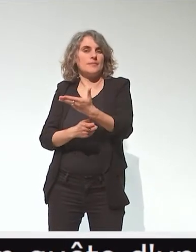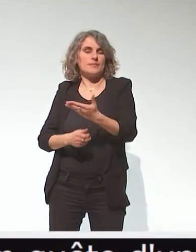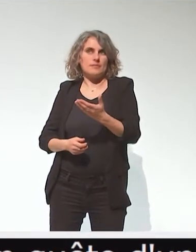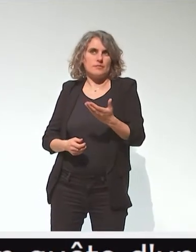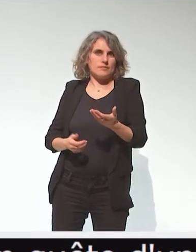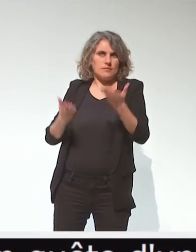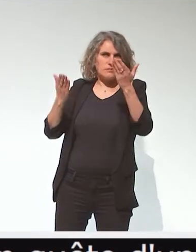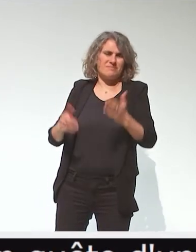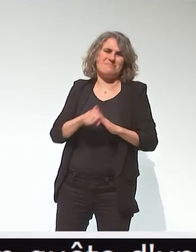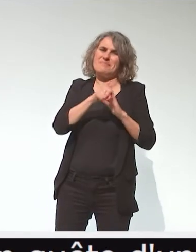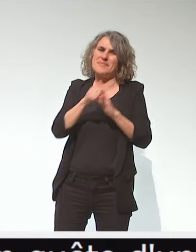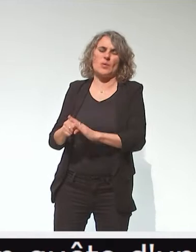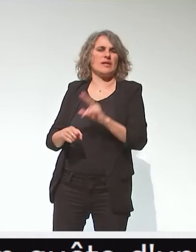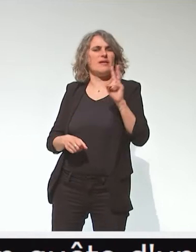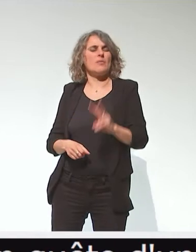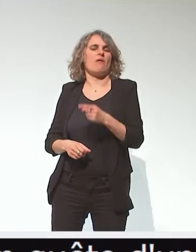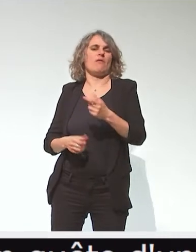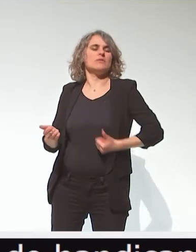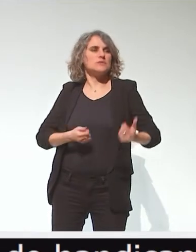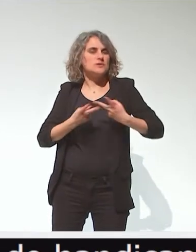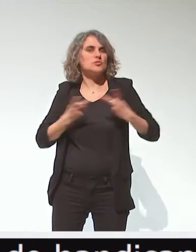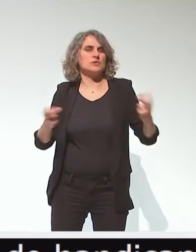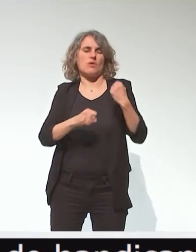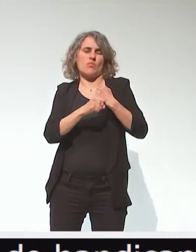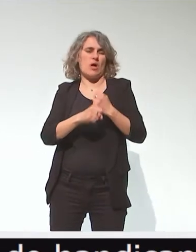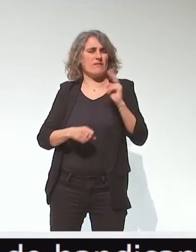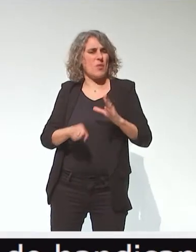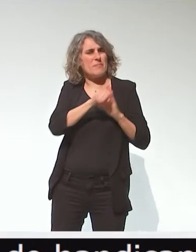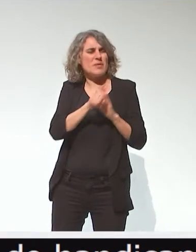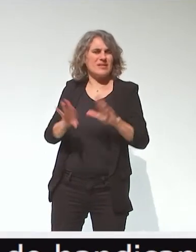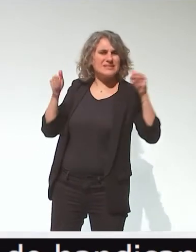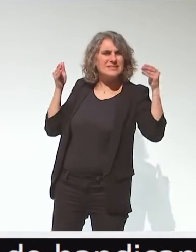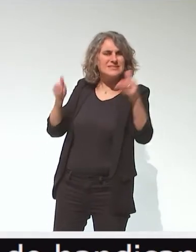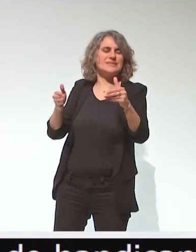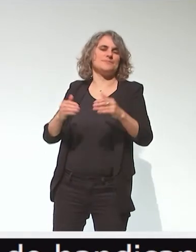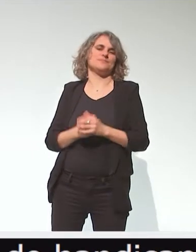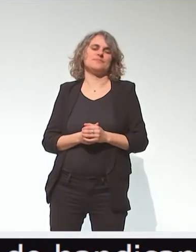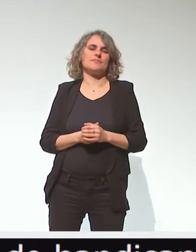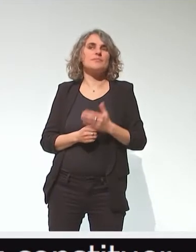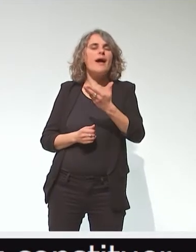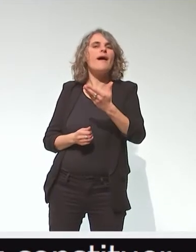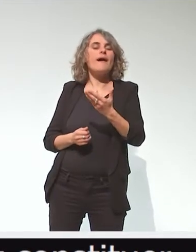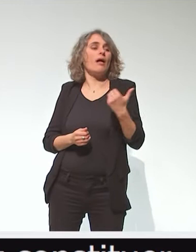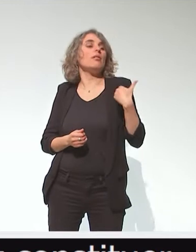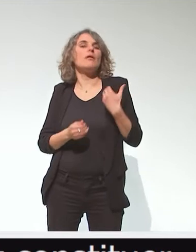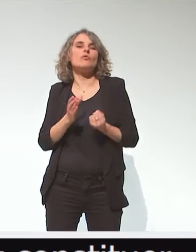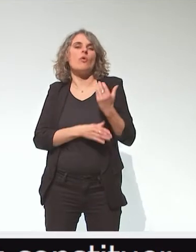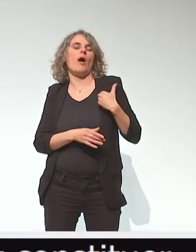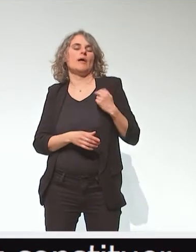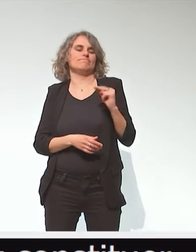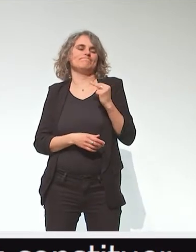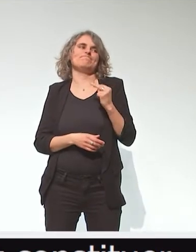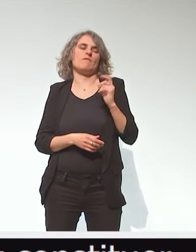not, it's absolutely no new topic. But I think there is now a good